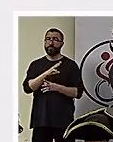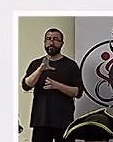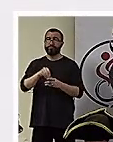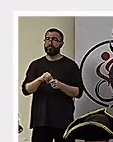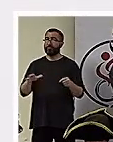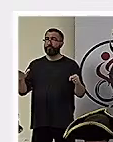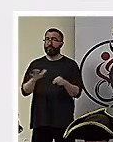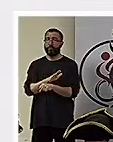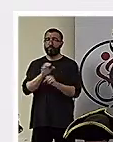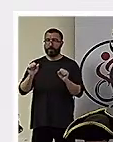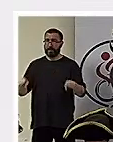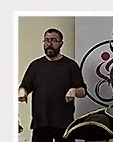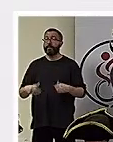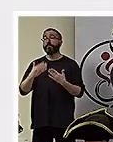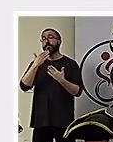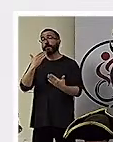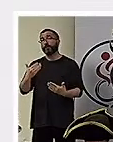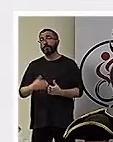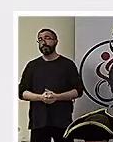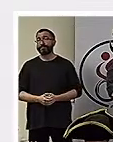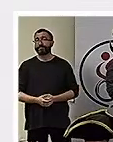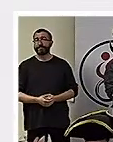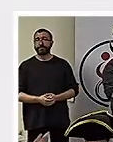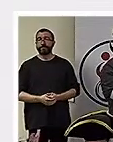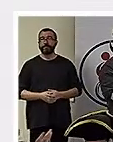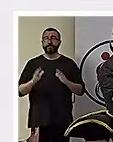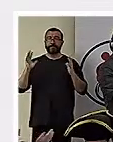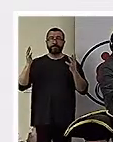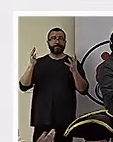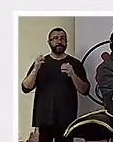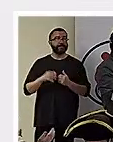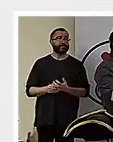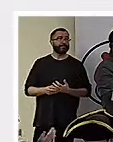equally. Thank you very much.